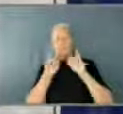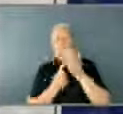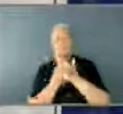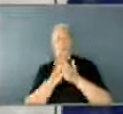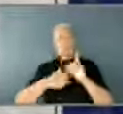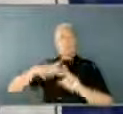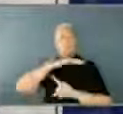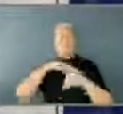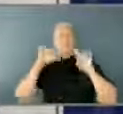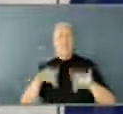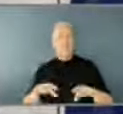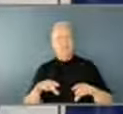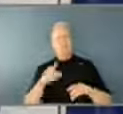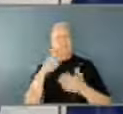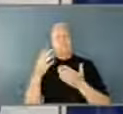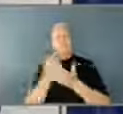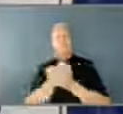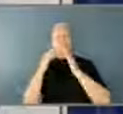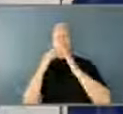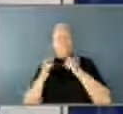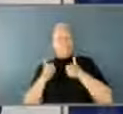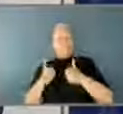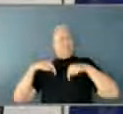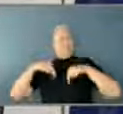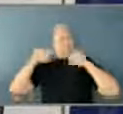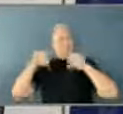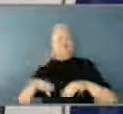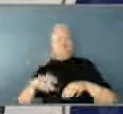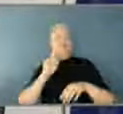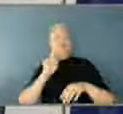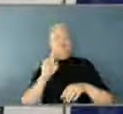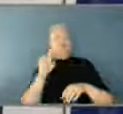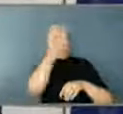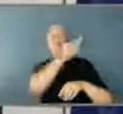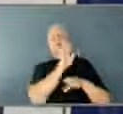home, but challenges abroad. And against that background,